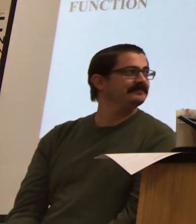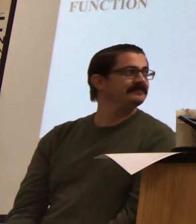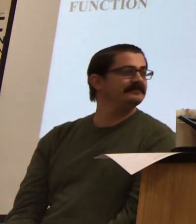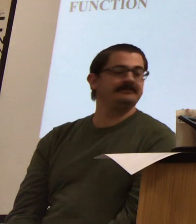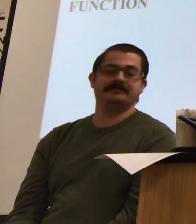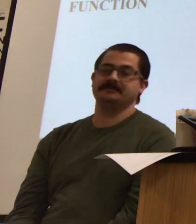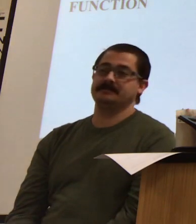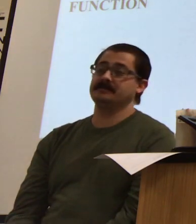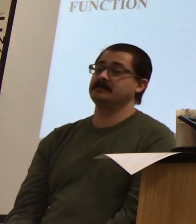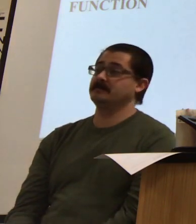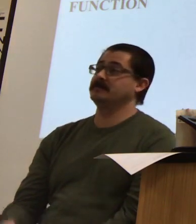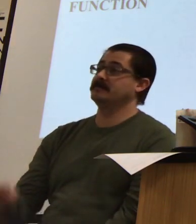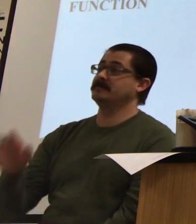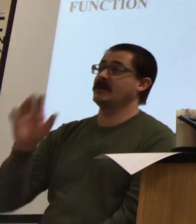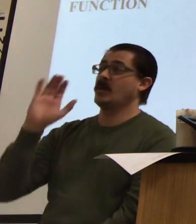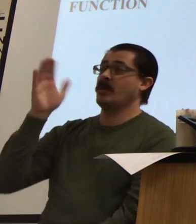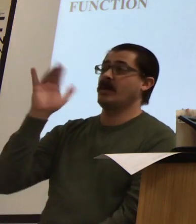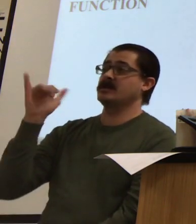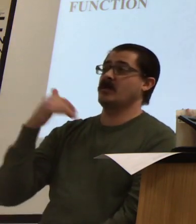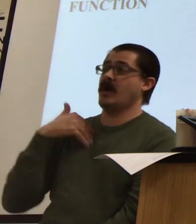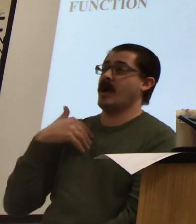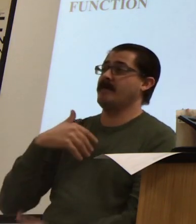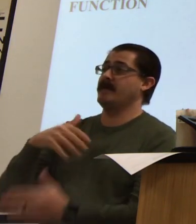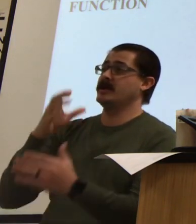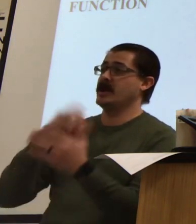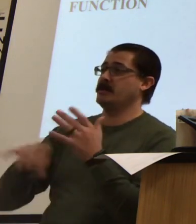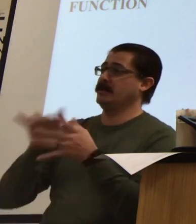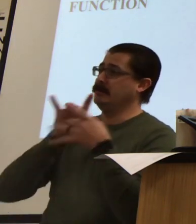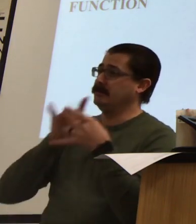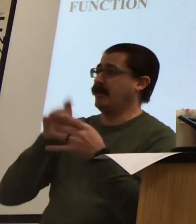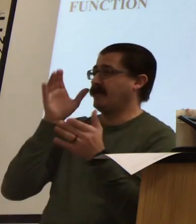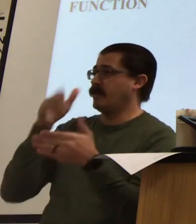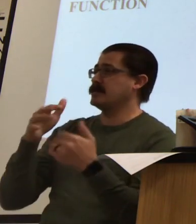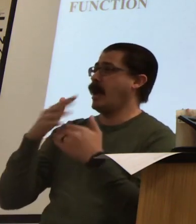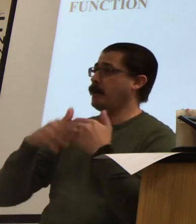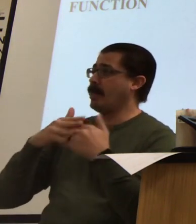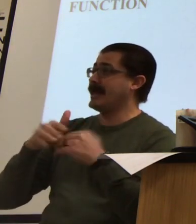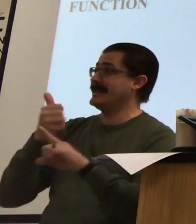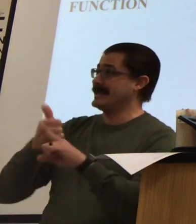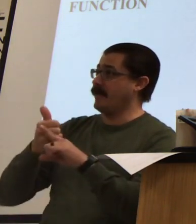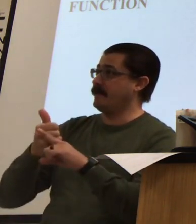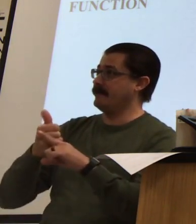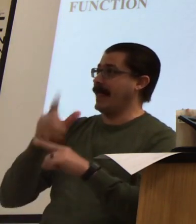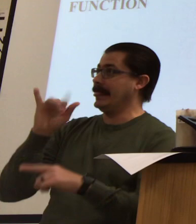In fact, you even have a chapter on blood itself, the liquid fluid that circulates.